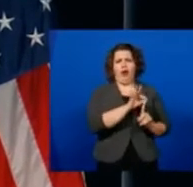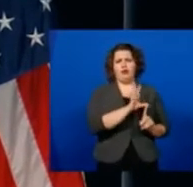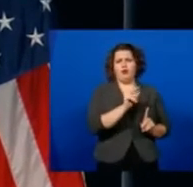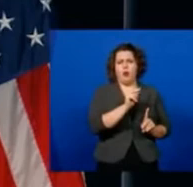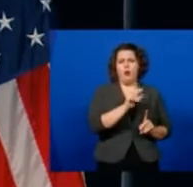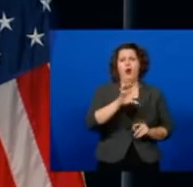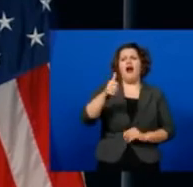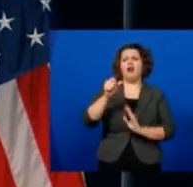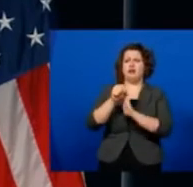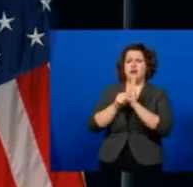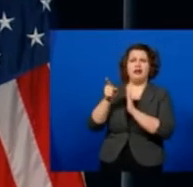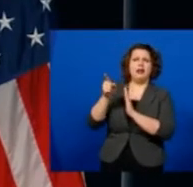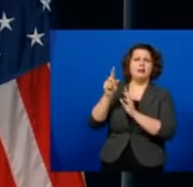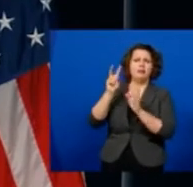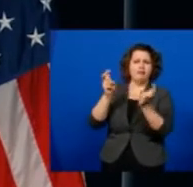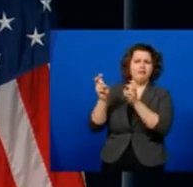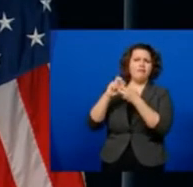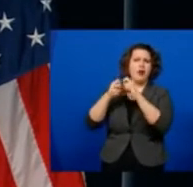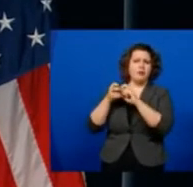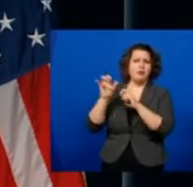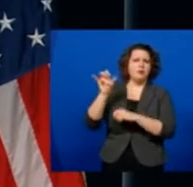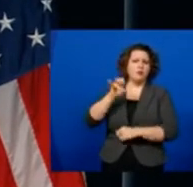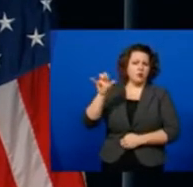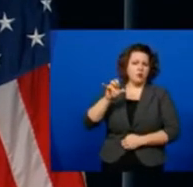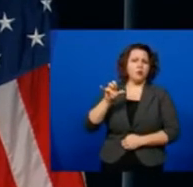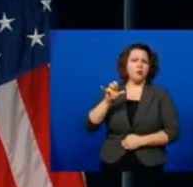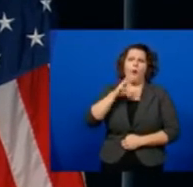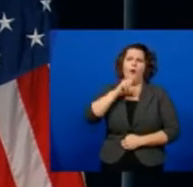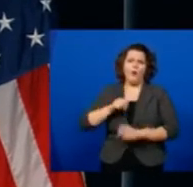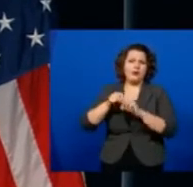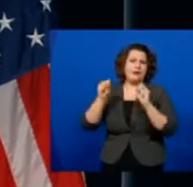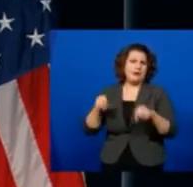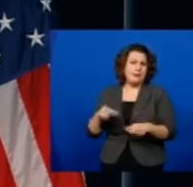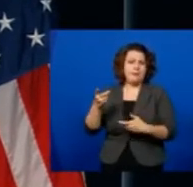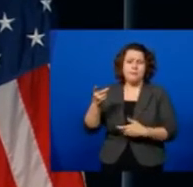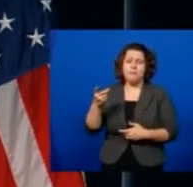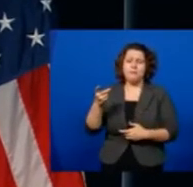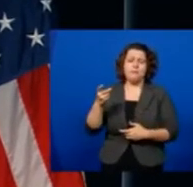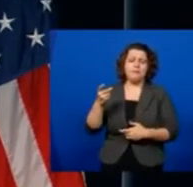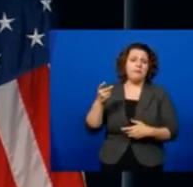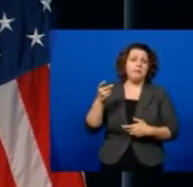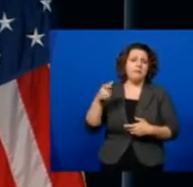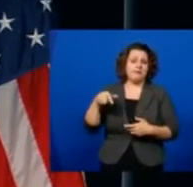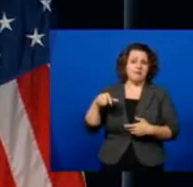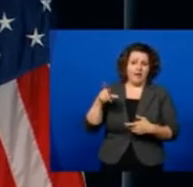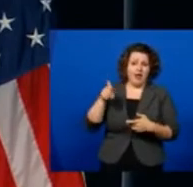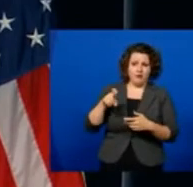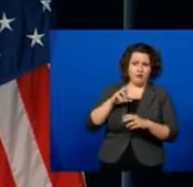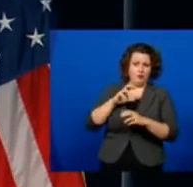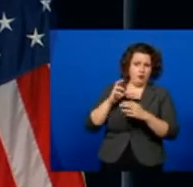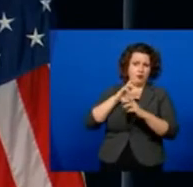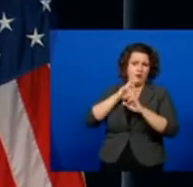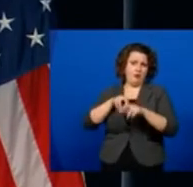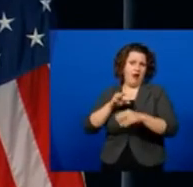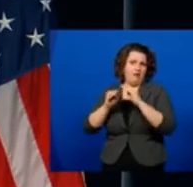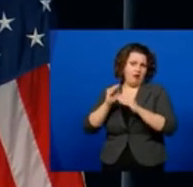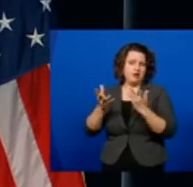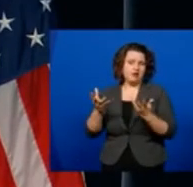have dealt with some antiquated systems as well and have had to respond to that.